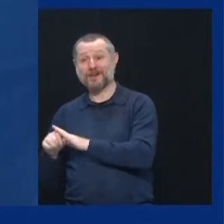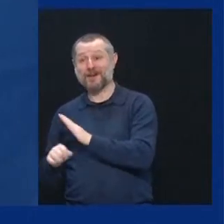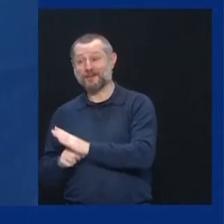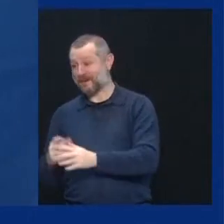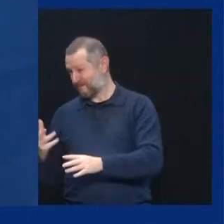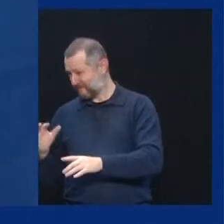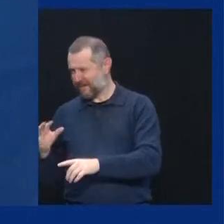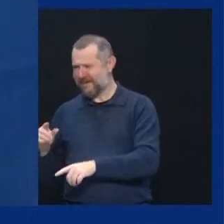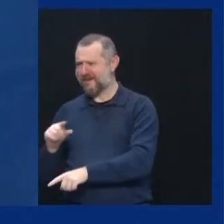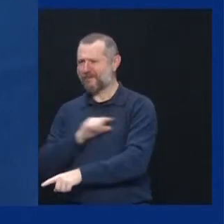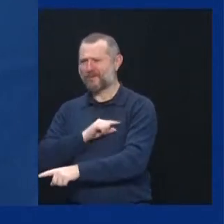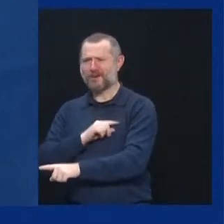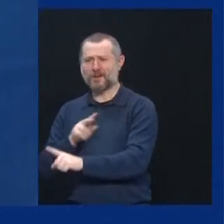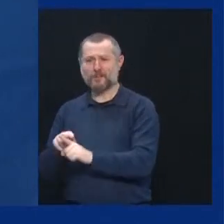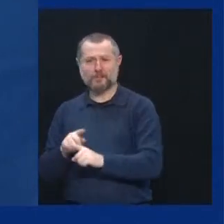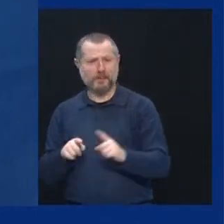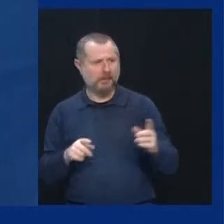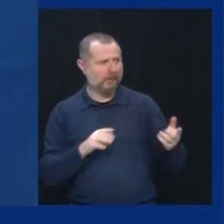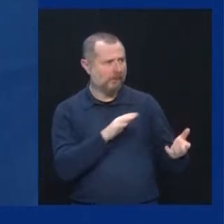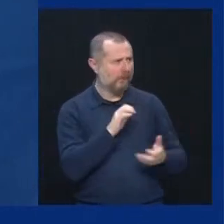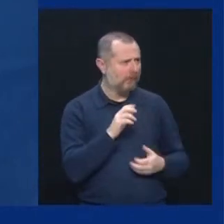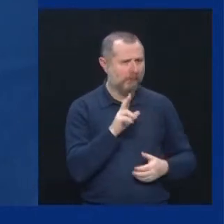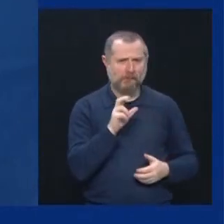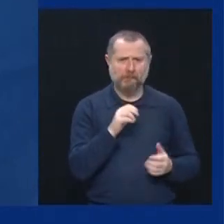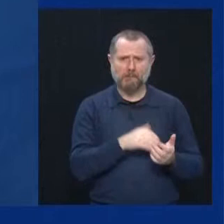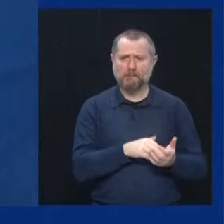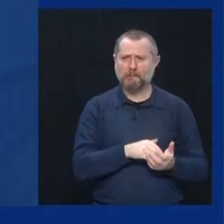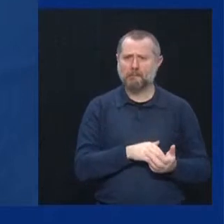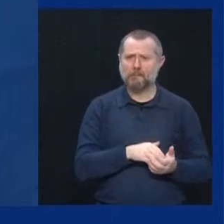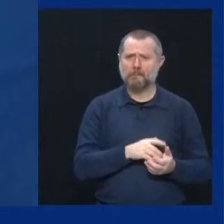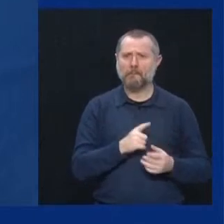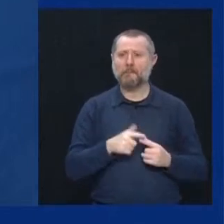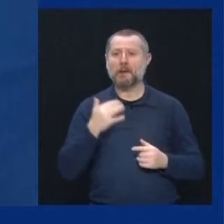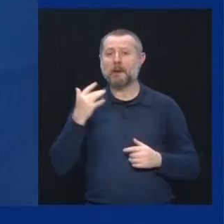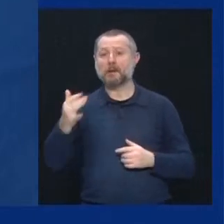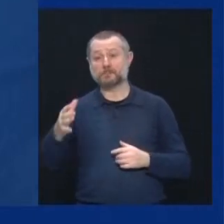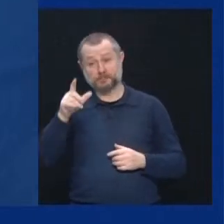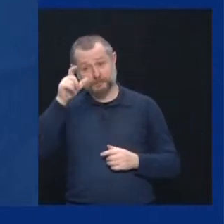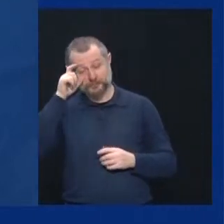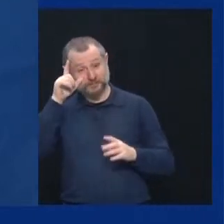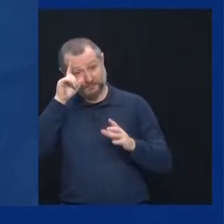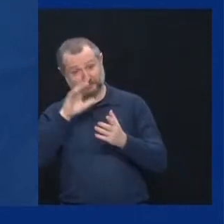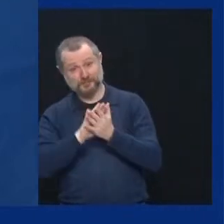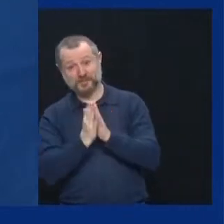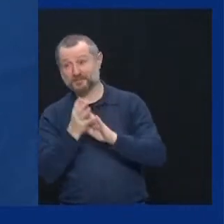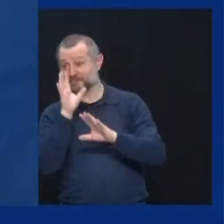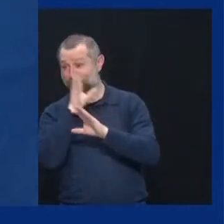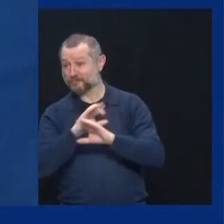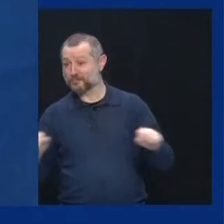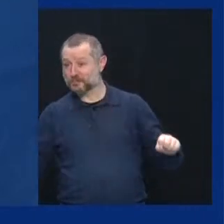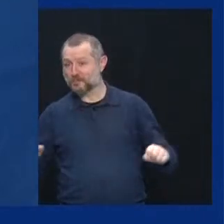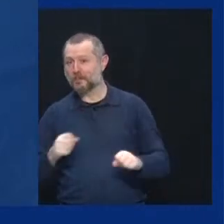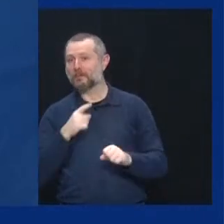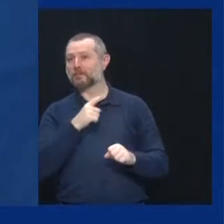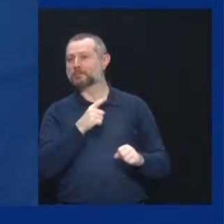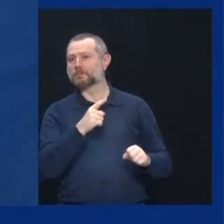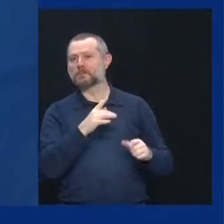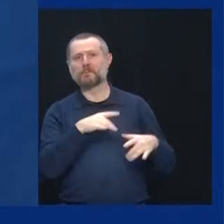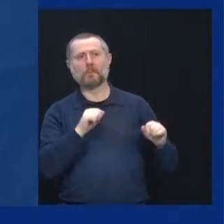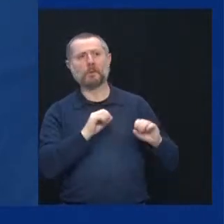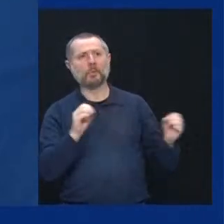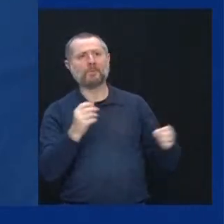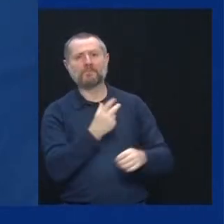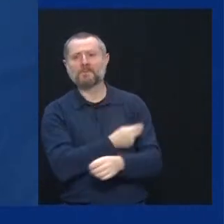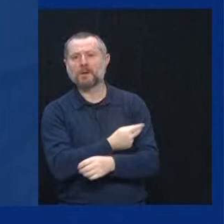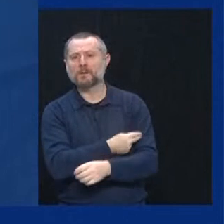chasing 300,000 doses. Joe Biden becomes president. He finds out the cupboard is bare. They didn't